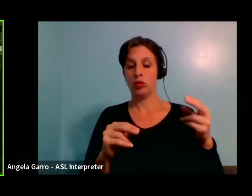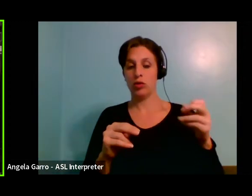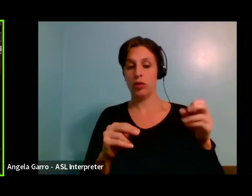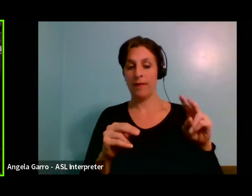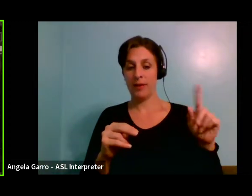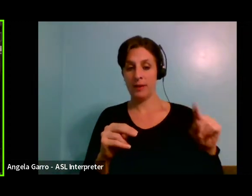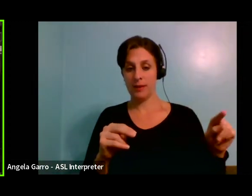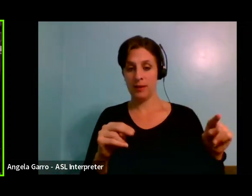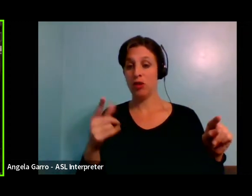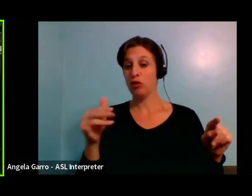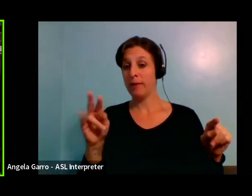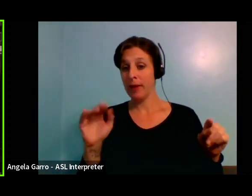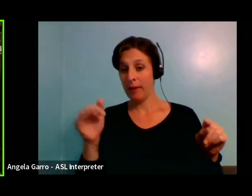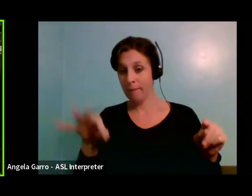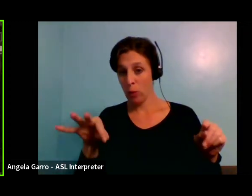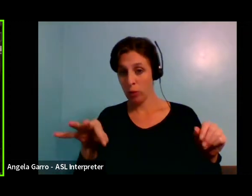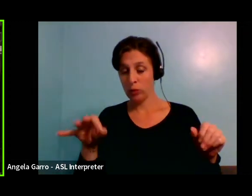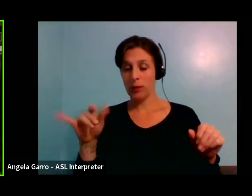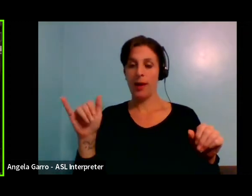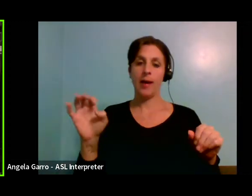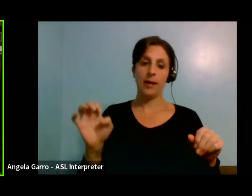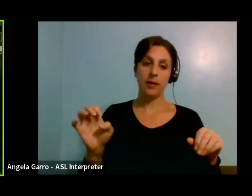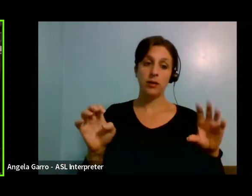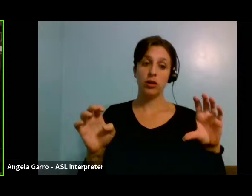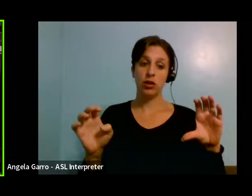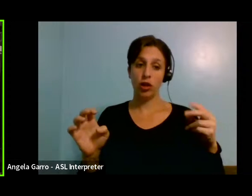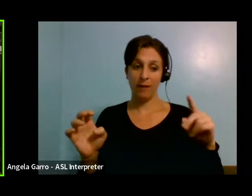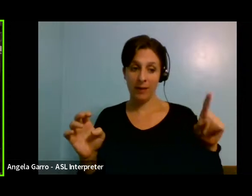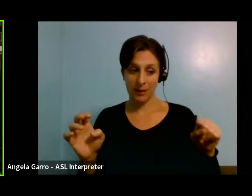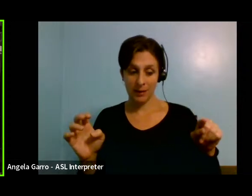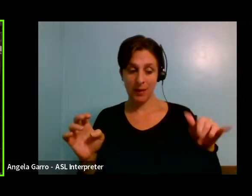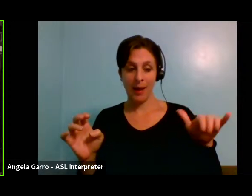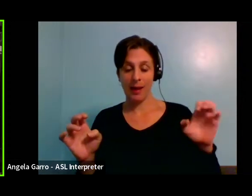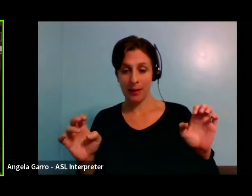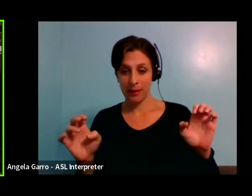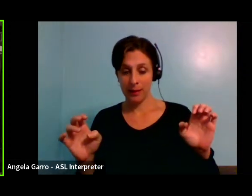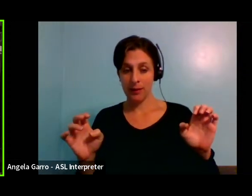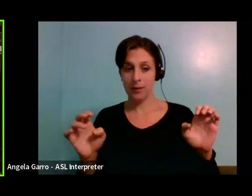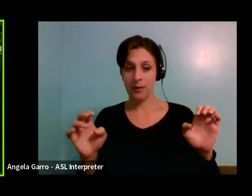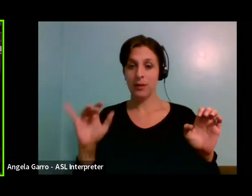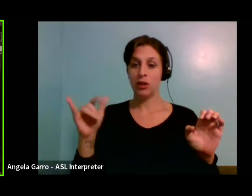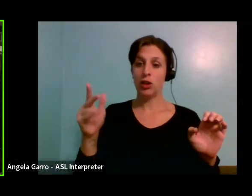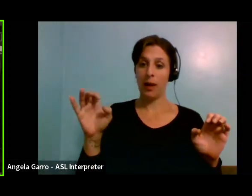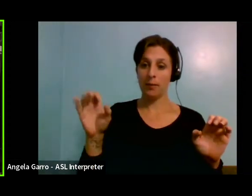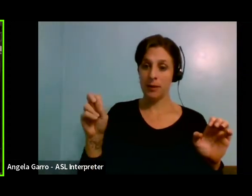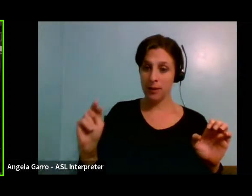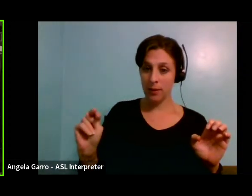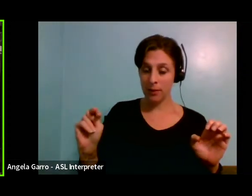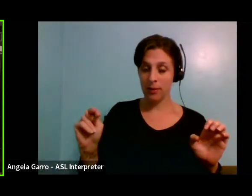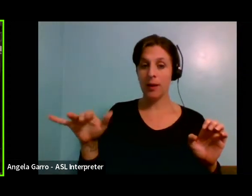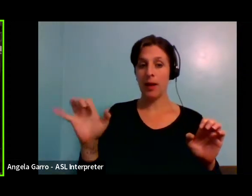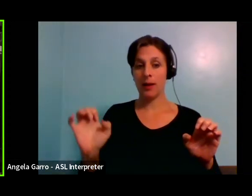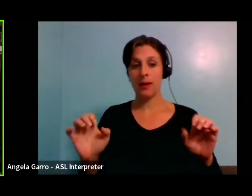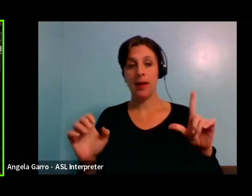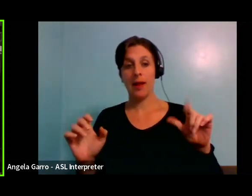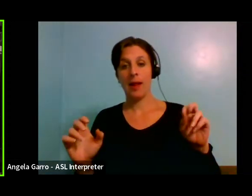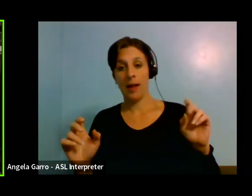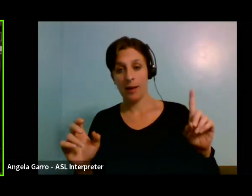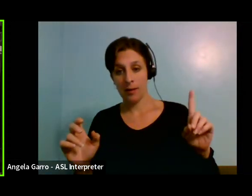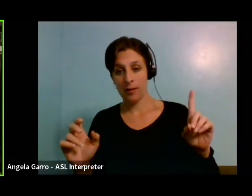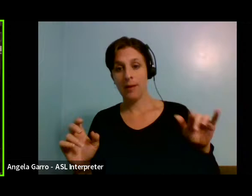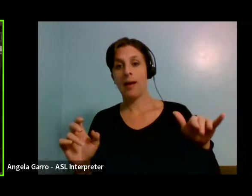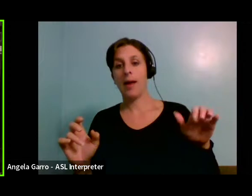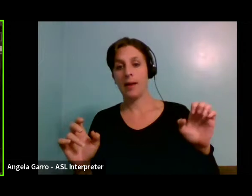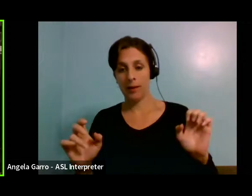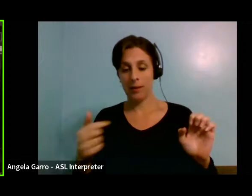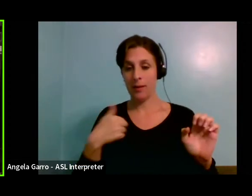Trustee Griffin, how do you vote? Aye. Trustee Chavez, Aye. trustee Jacobson, Aye. trustee Land, Aye. and I